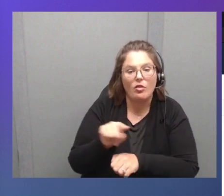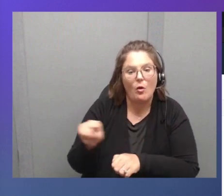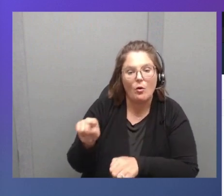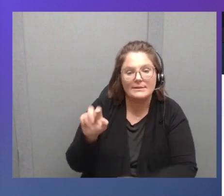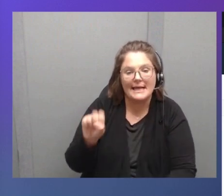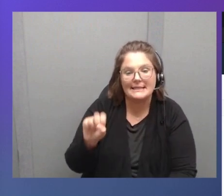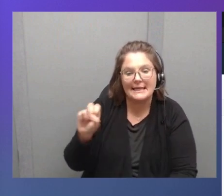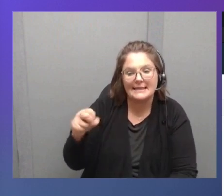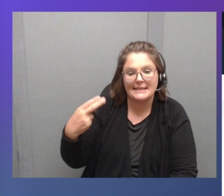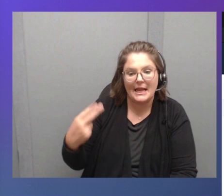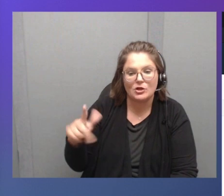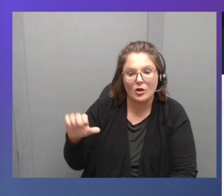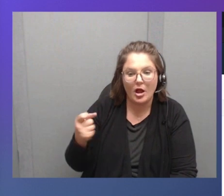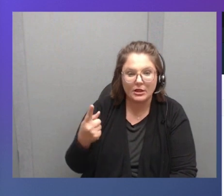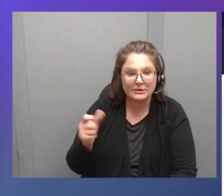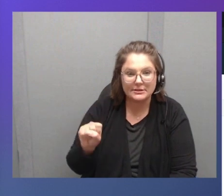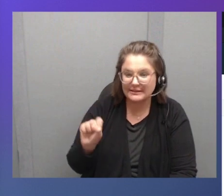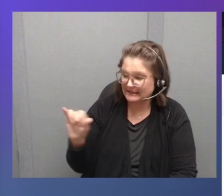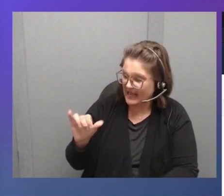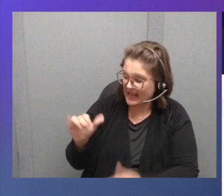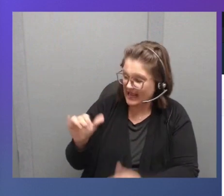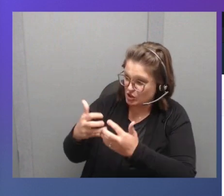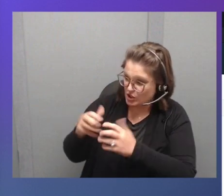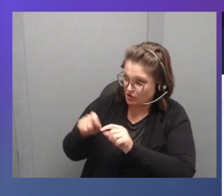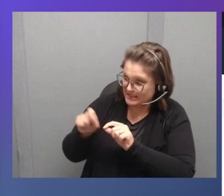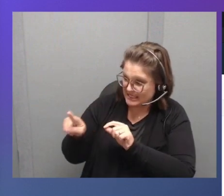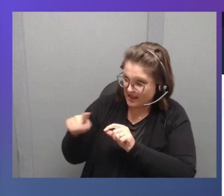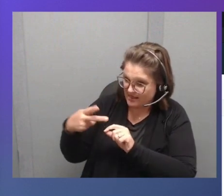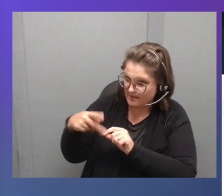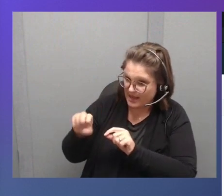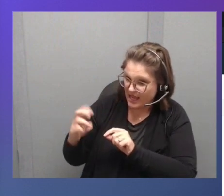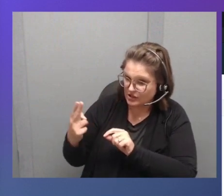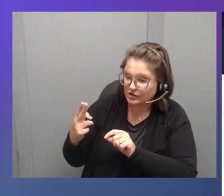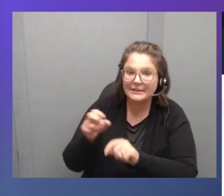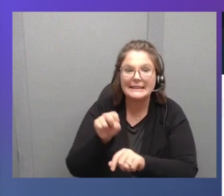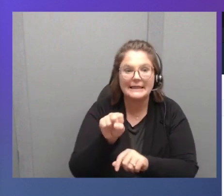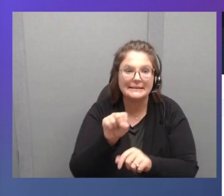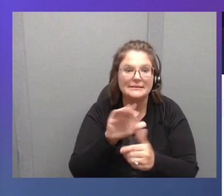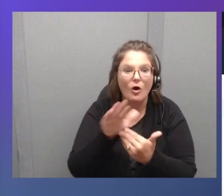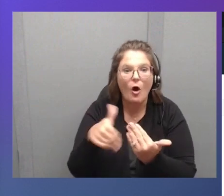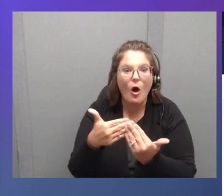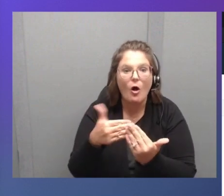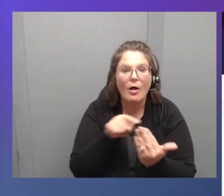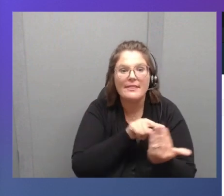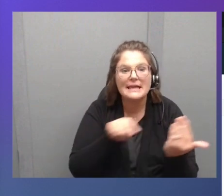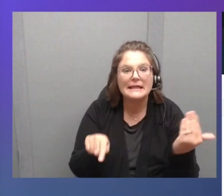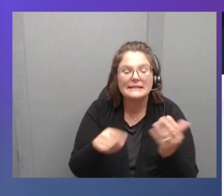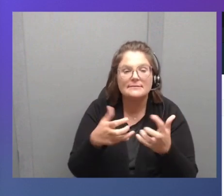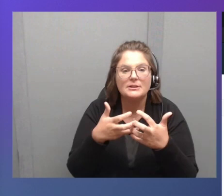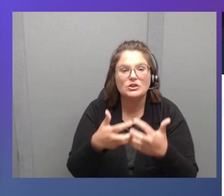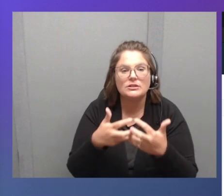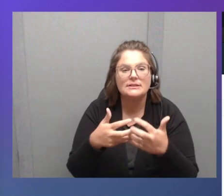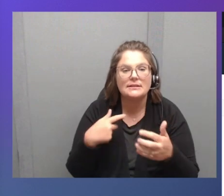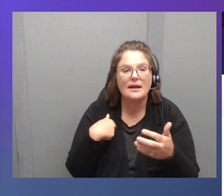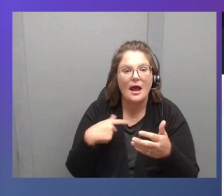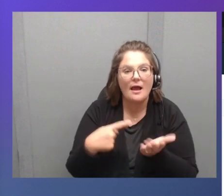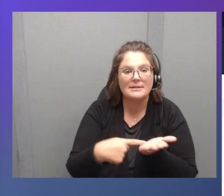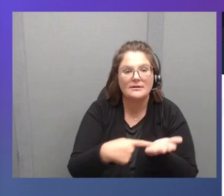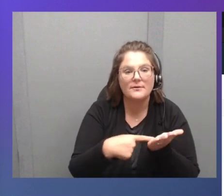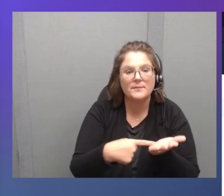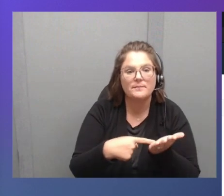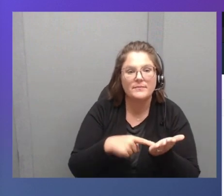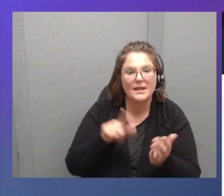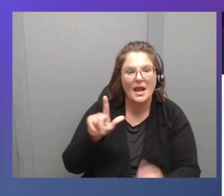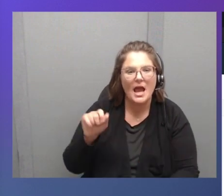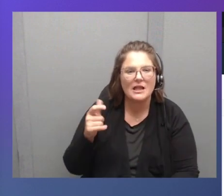you just sent the patch to? Well, yes. So all of these machines that I've been talking about, I've logged into them earlier today,